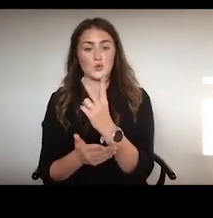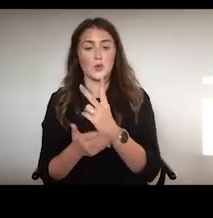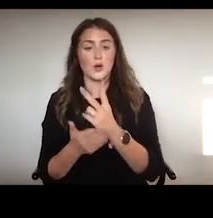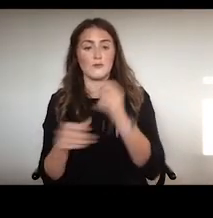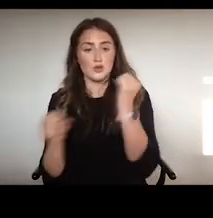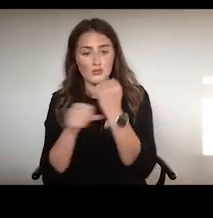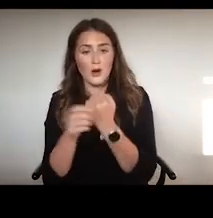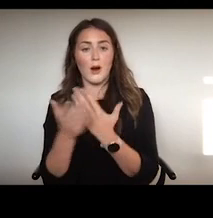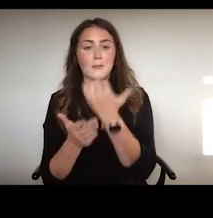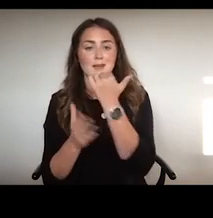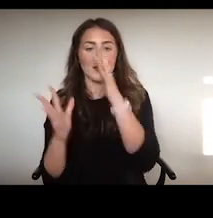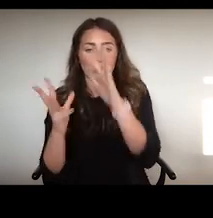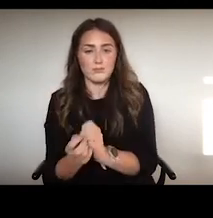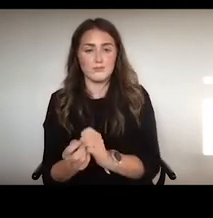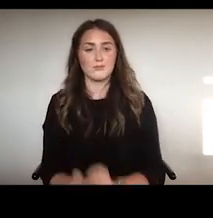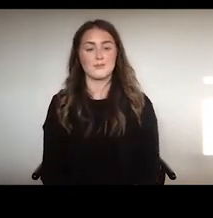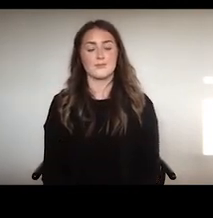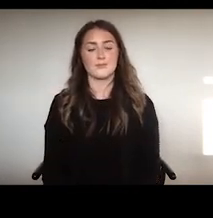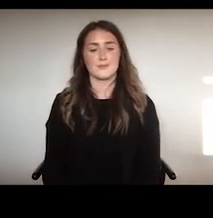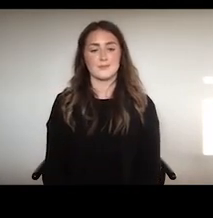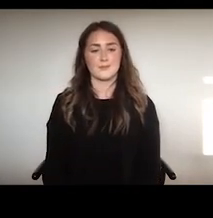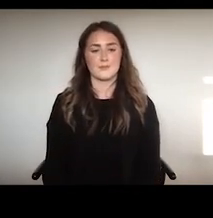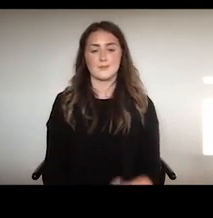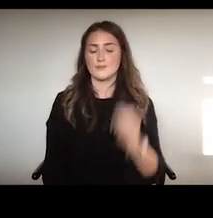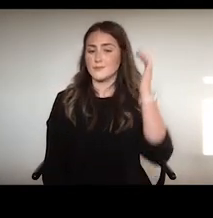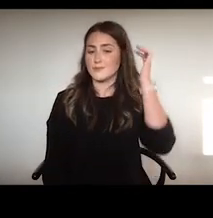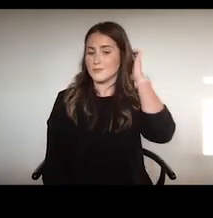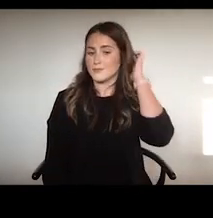Chapter 2 of the construction update.